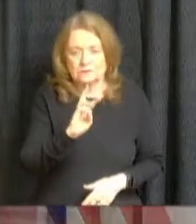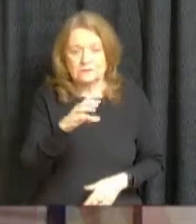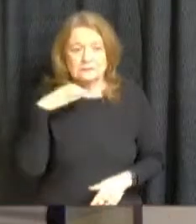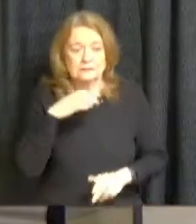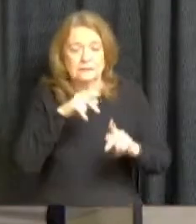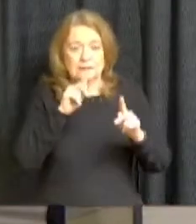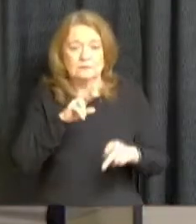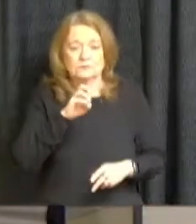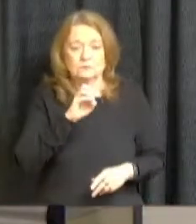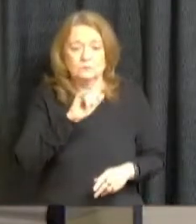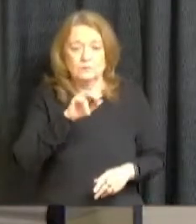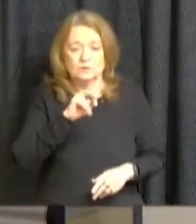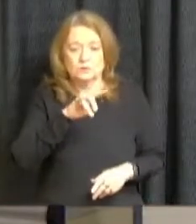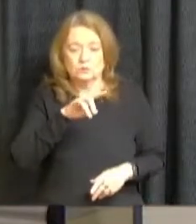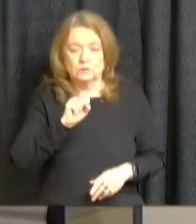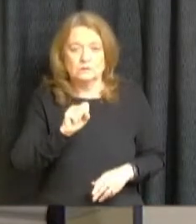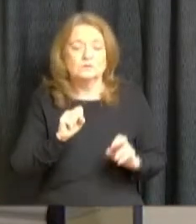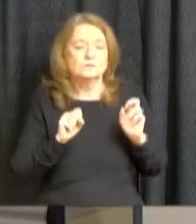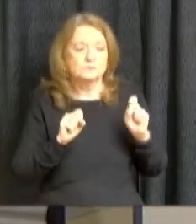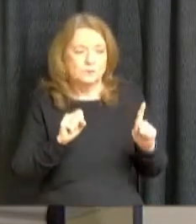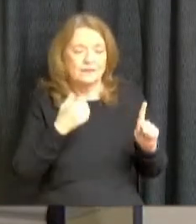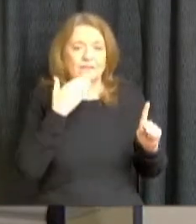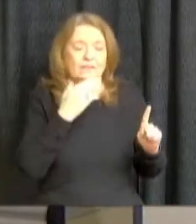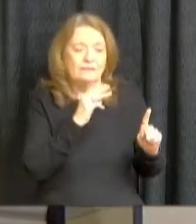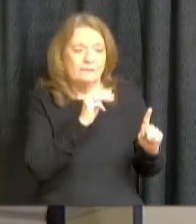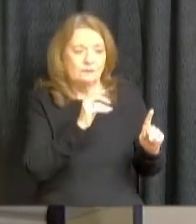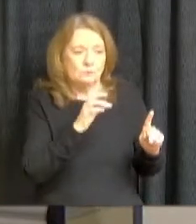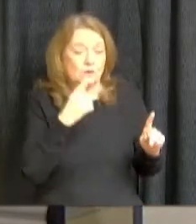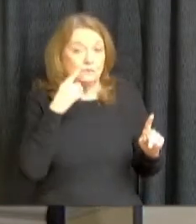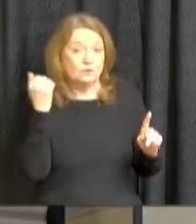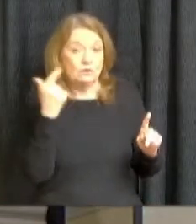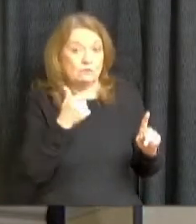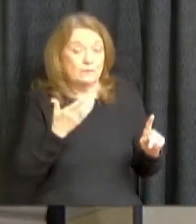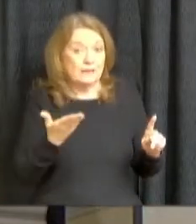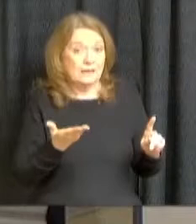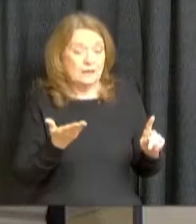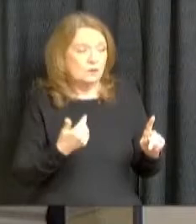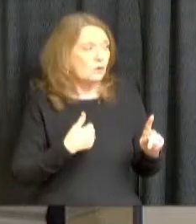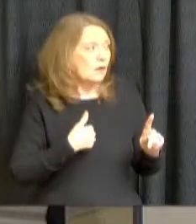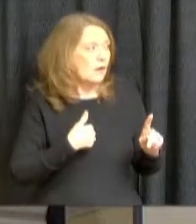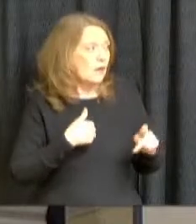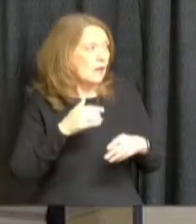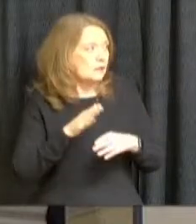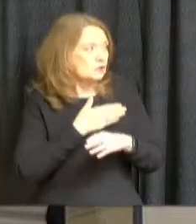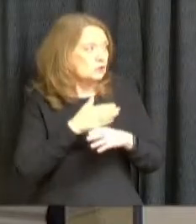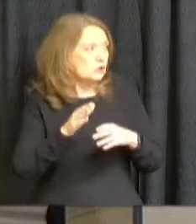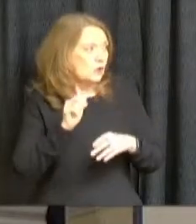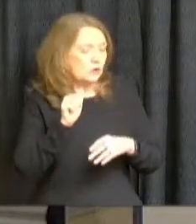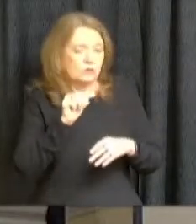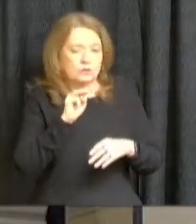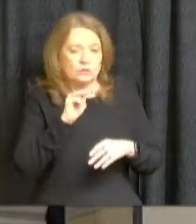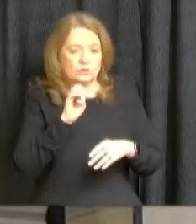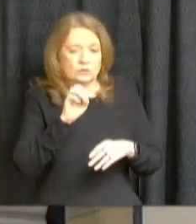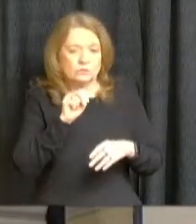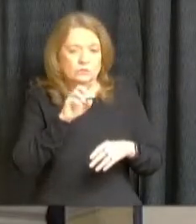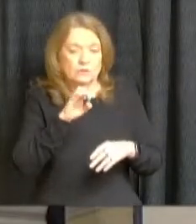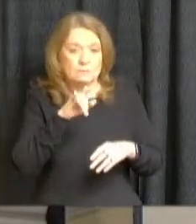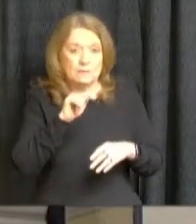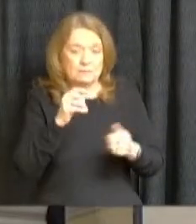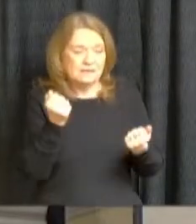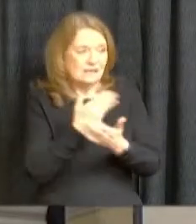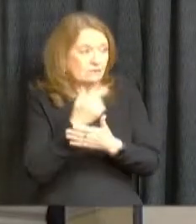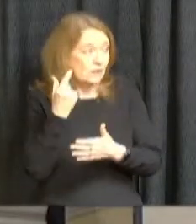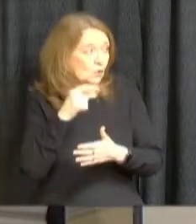Reynolds, you're recognized. All right, thank you, Mayor. For everybody here, I shared amendments, and anything in green